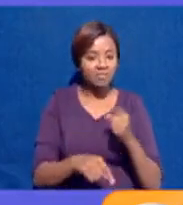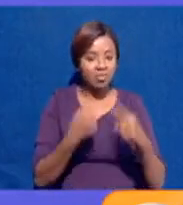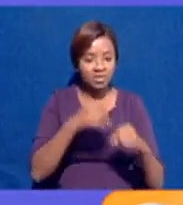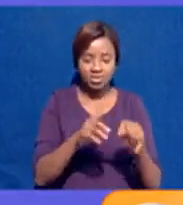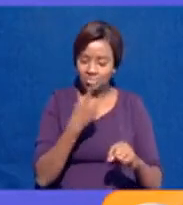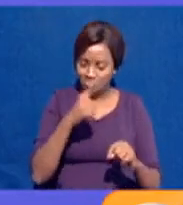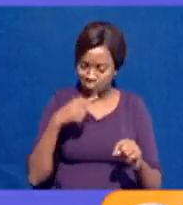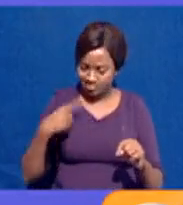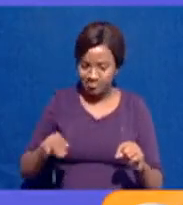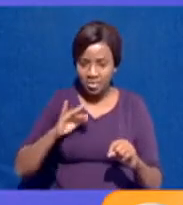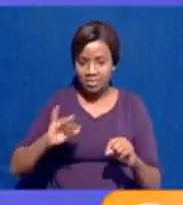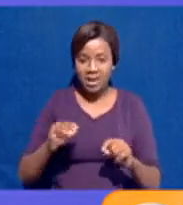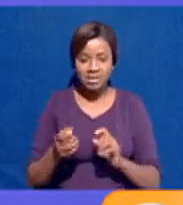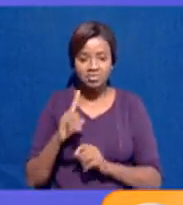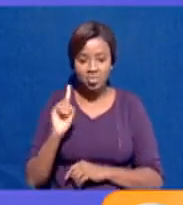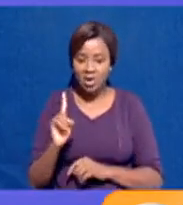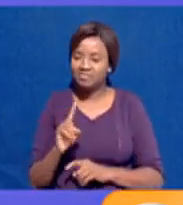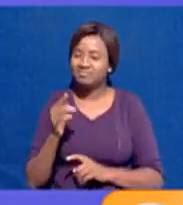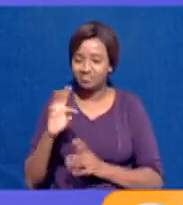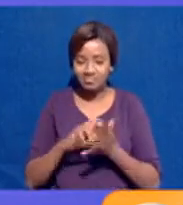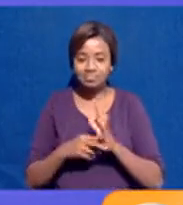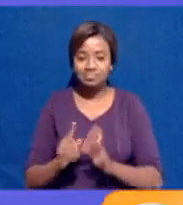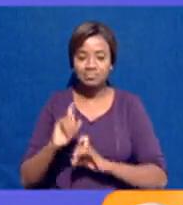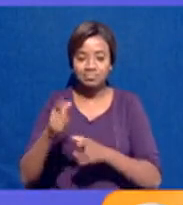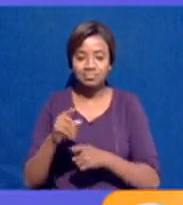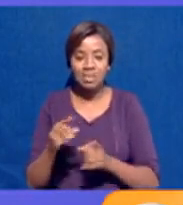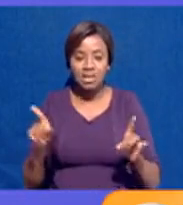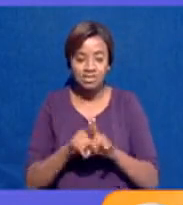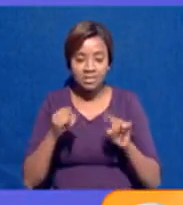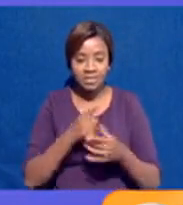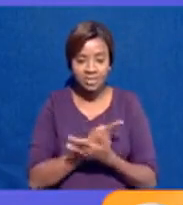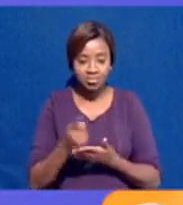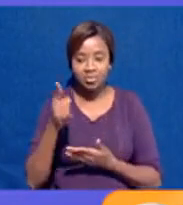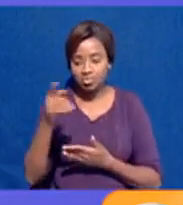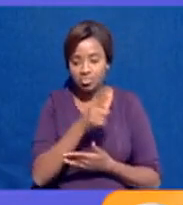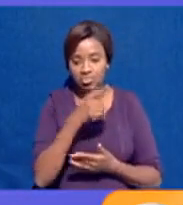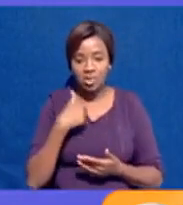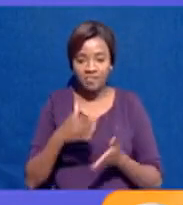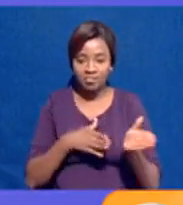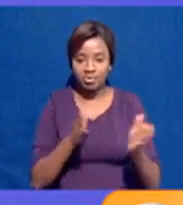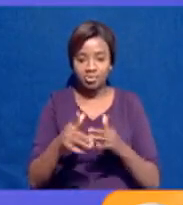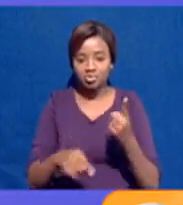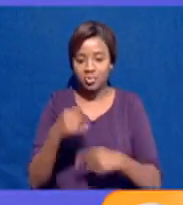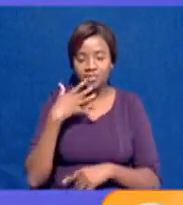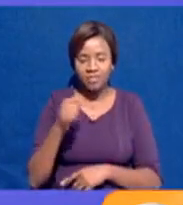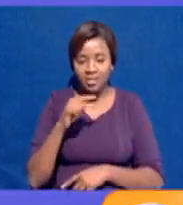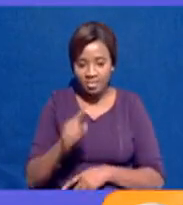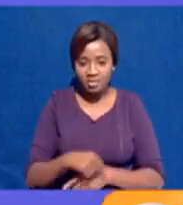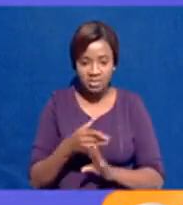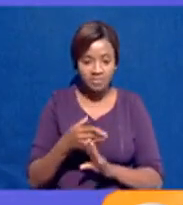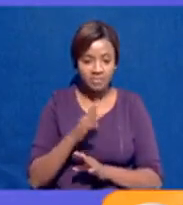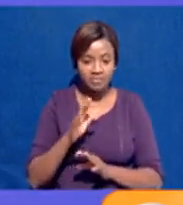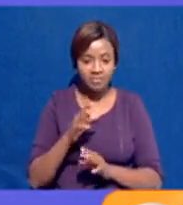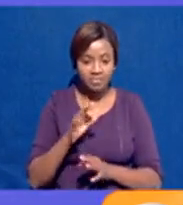of 13 and he is our winner. This week, Kaende Jackpot is still there and you have a chance to win 500,000 shillings from 50 bob